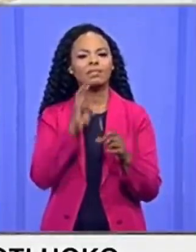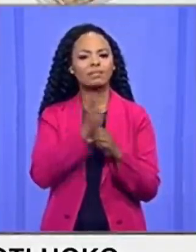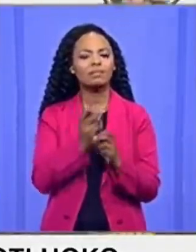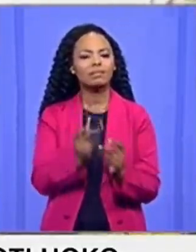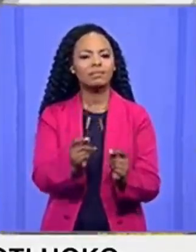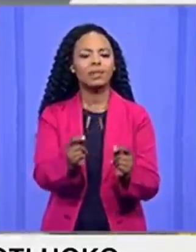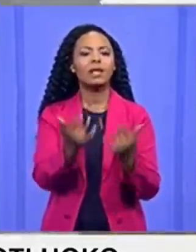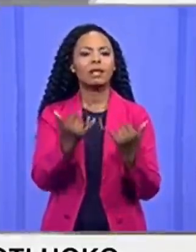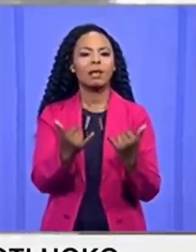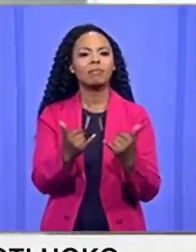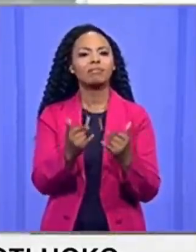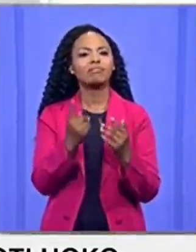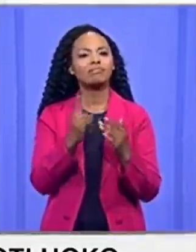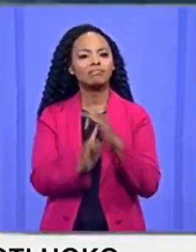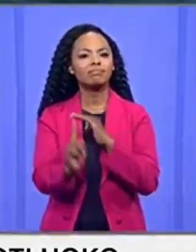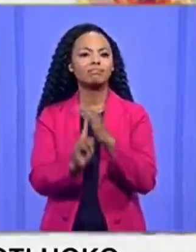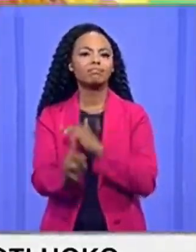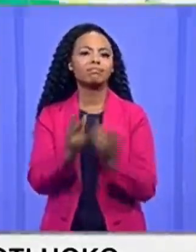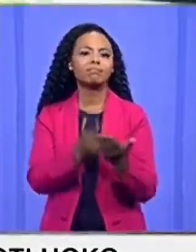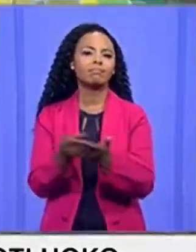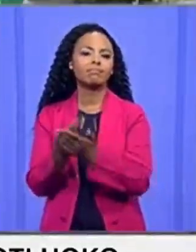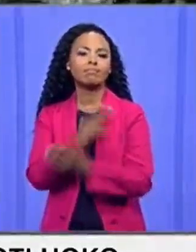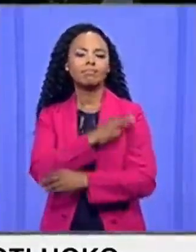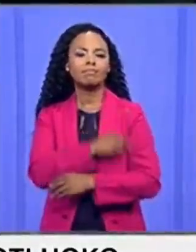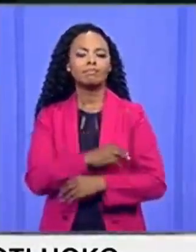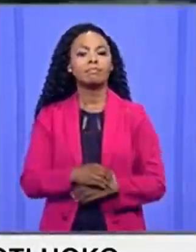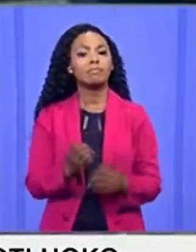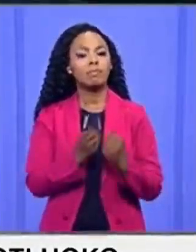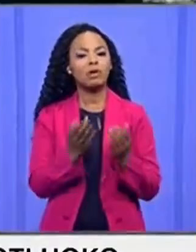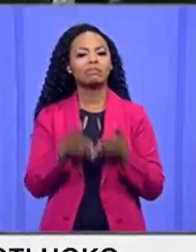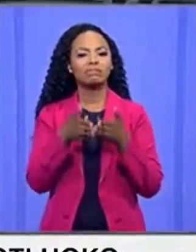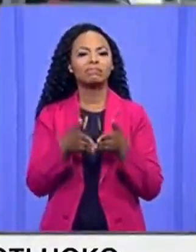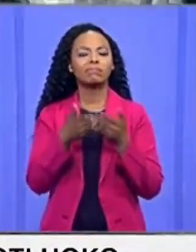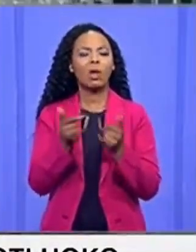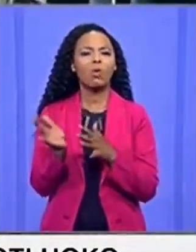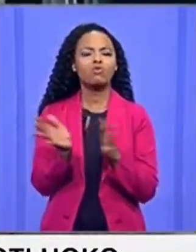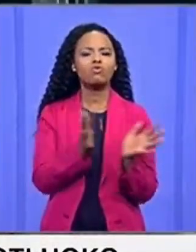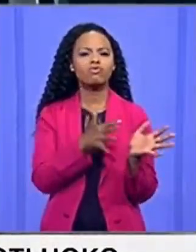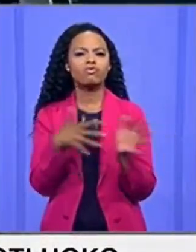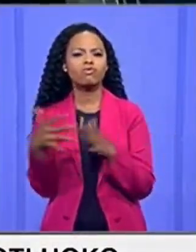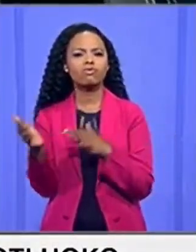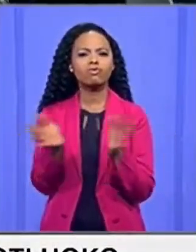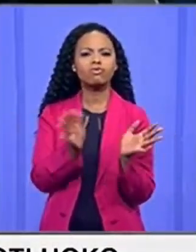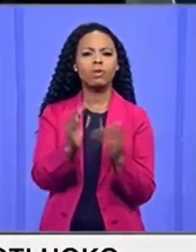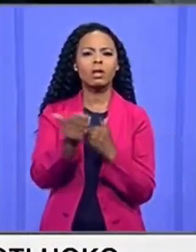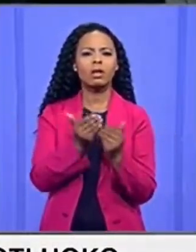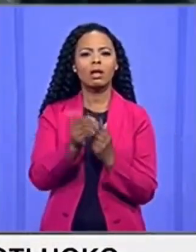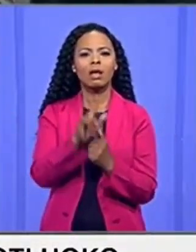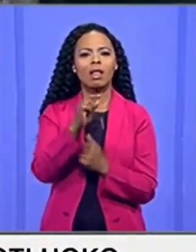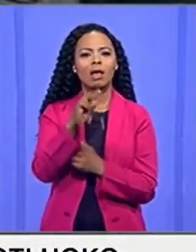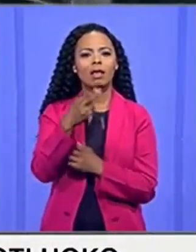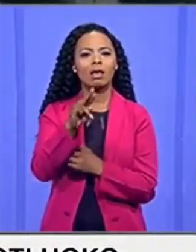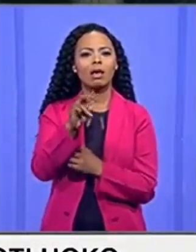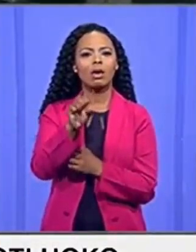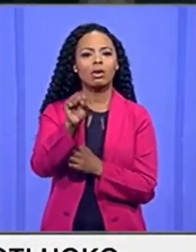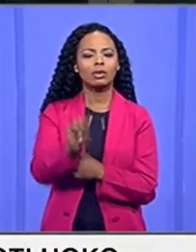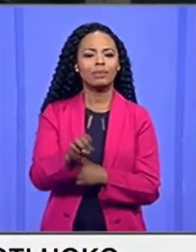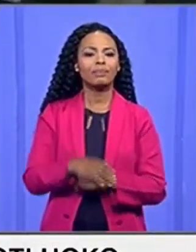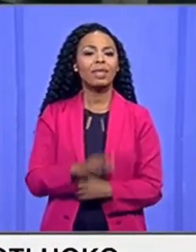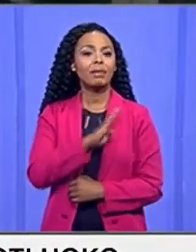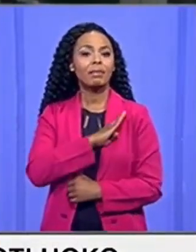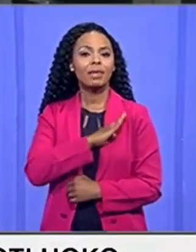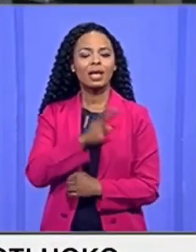bonako. Ditokololo di le supa tsa submarine di ne di phepheulwa ke lekhubu gaufi le Slanghoek Lighthouse. Mokgatlo wa sesole